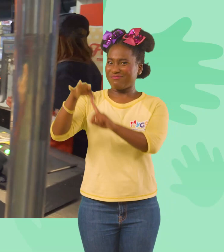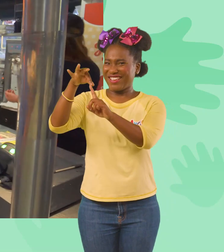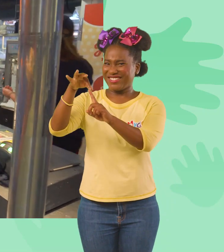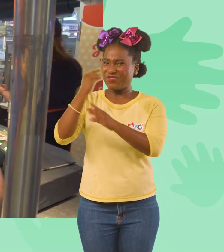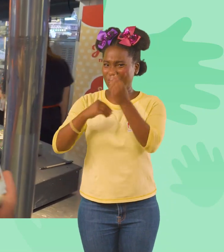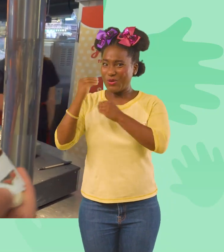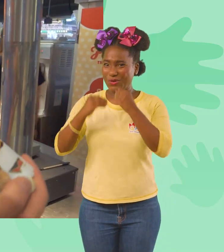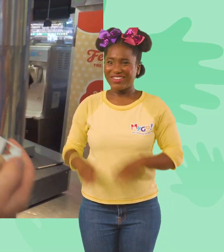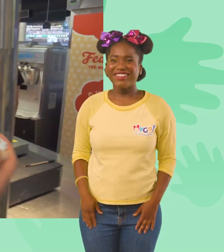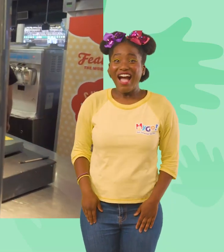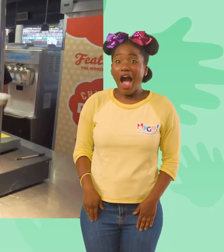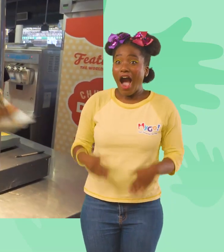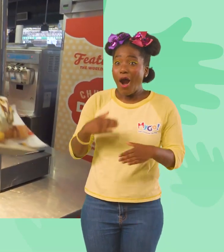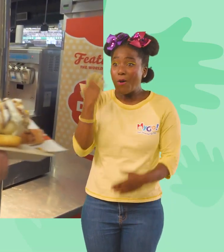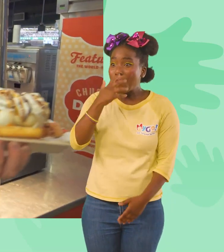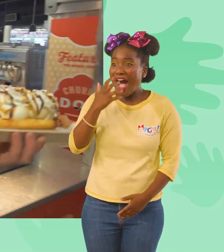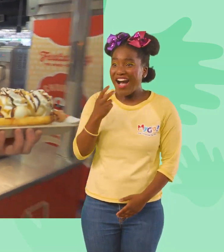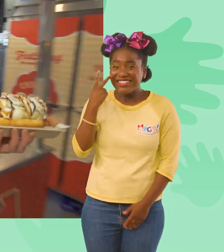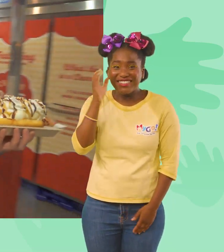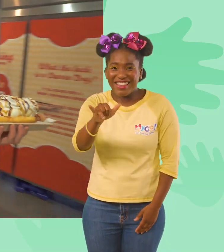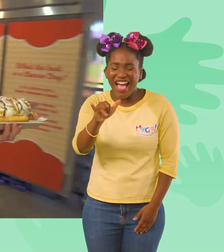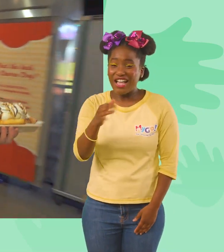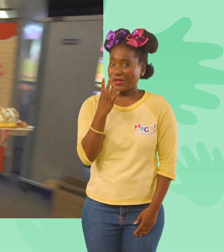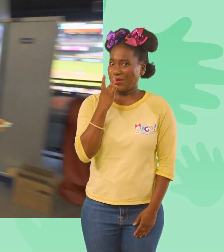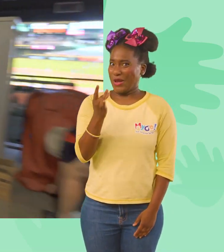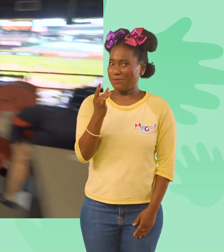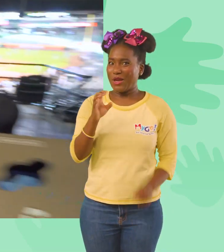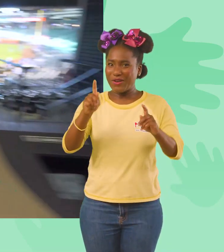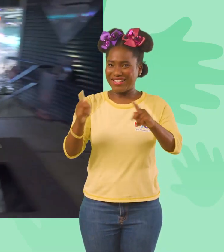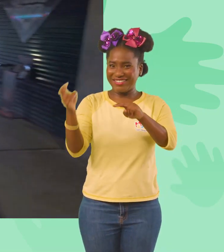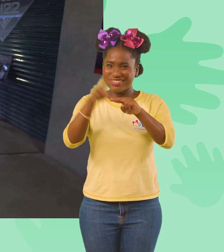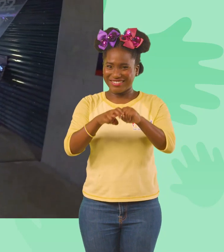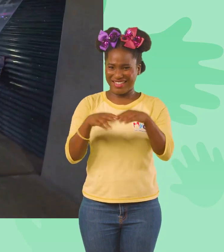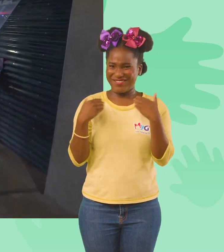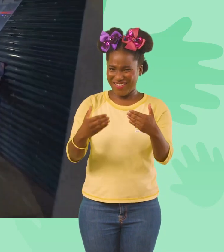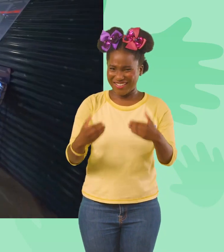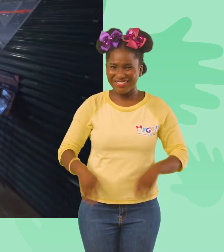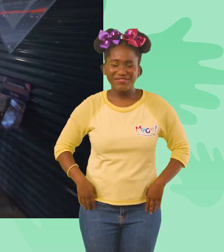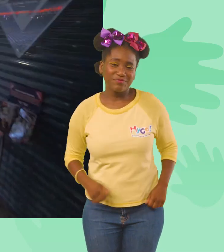Whoa, check it out. It looks so yummy. Okay, let's go take a seat.